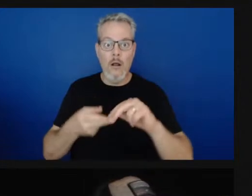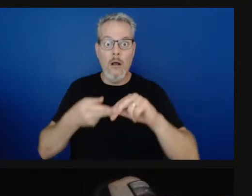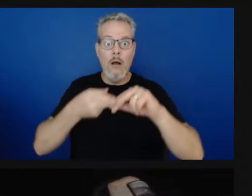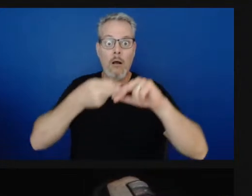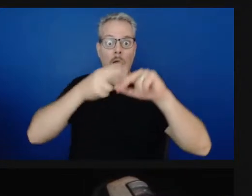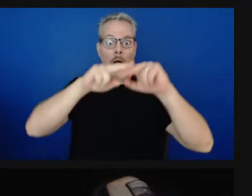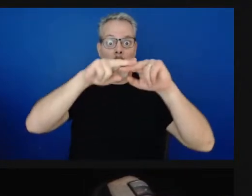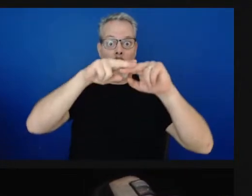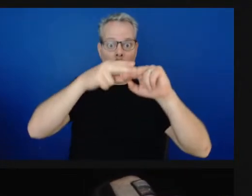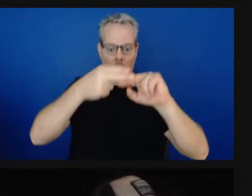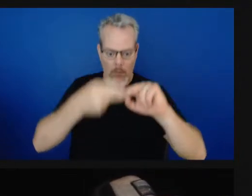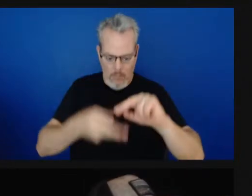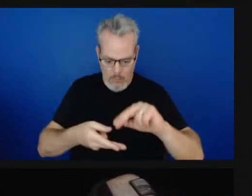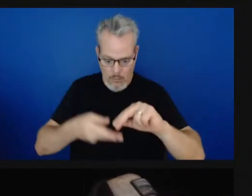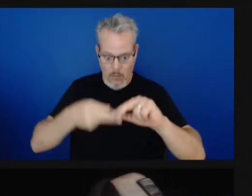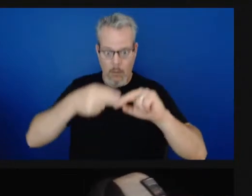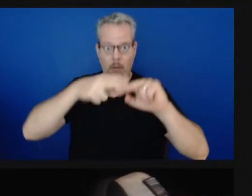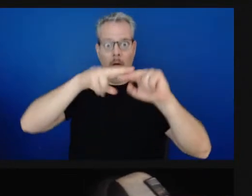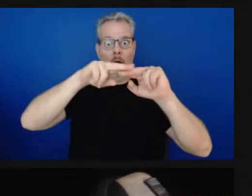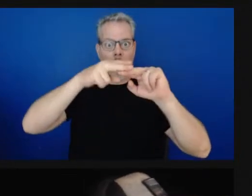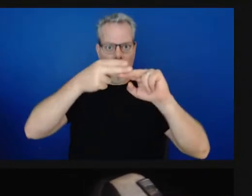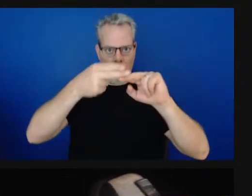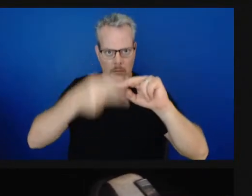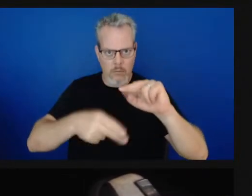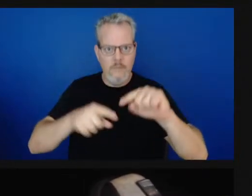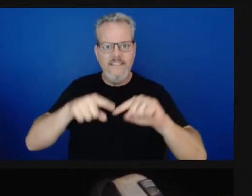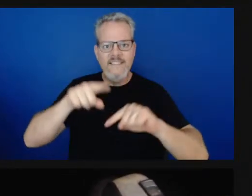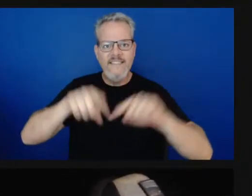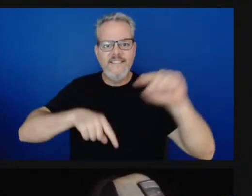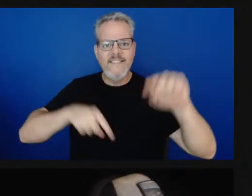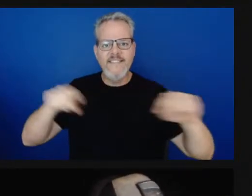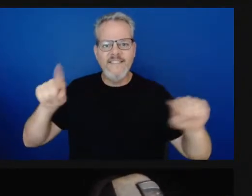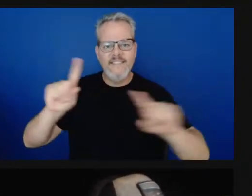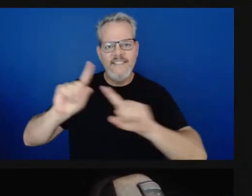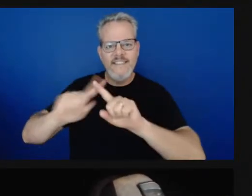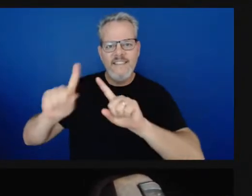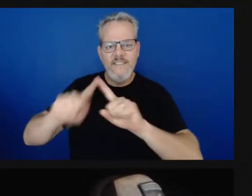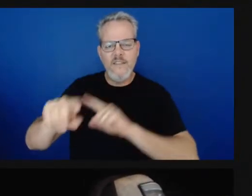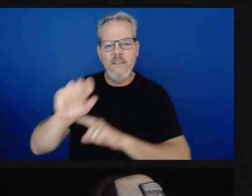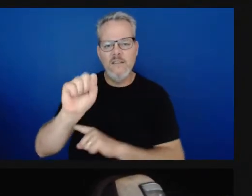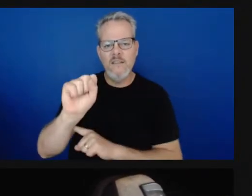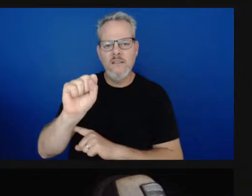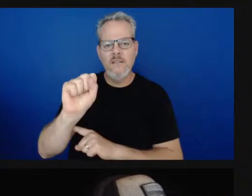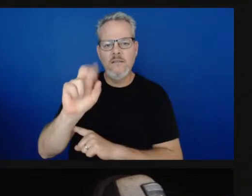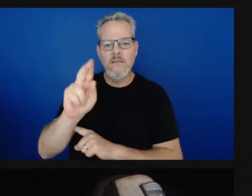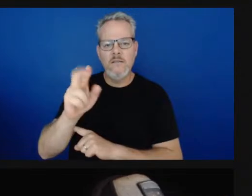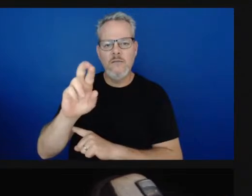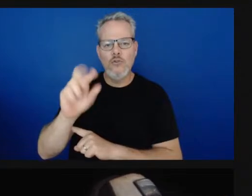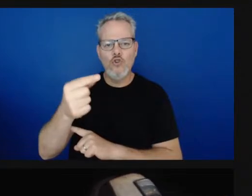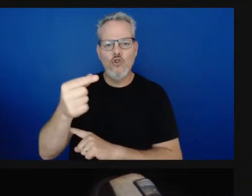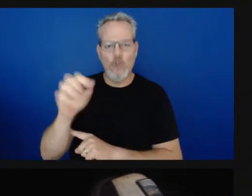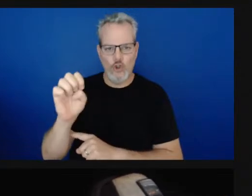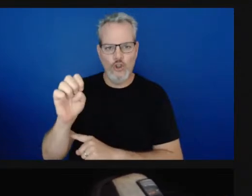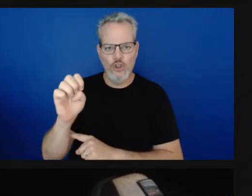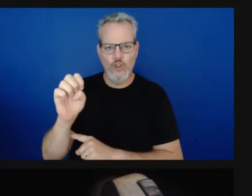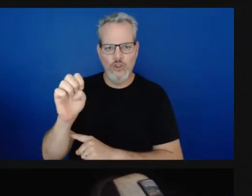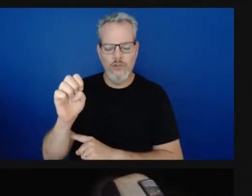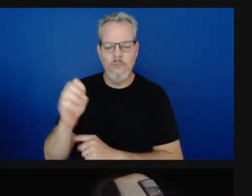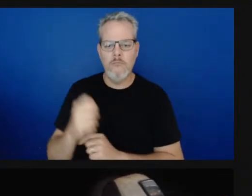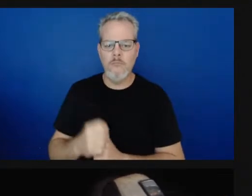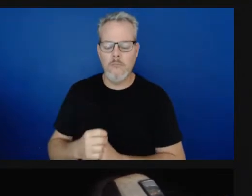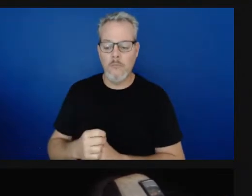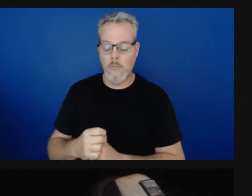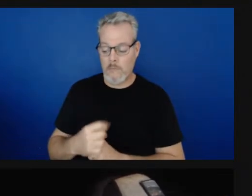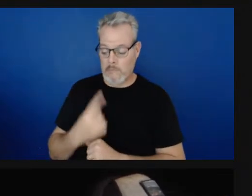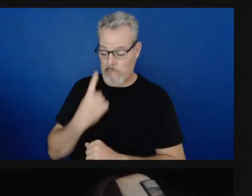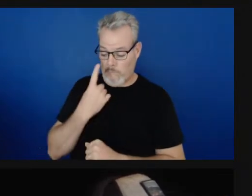of seismicity, different pulses within that, call it a surge perhaps. And really, last